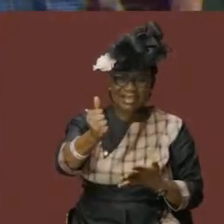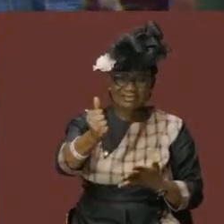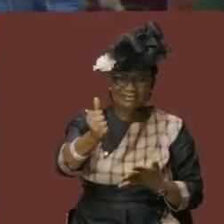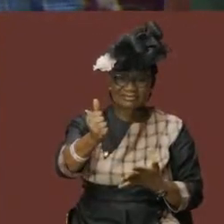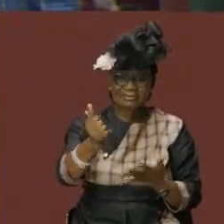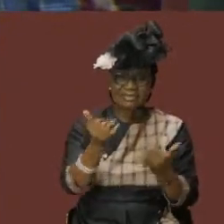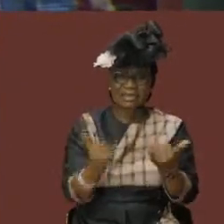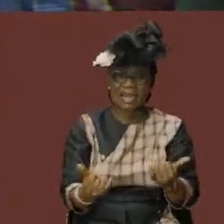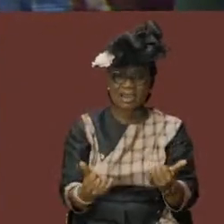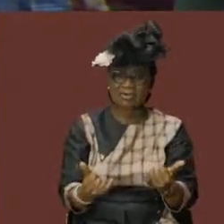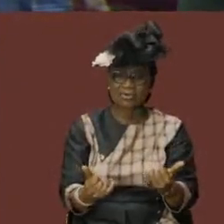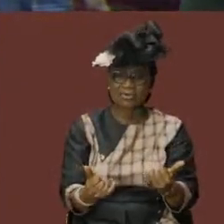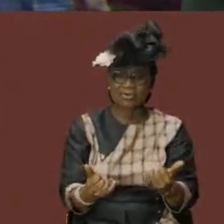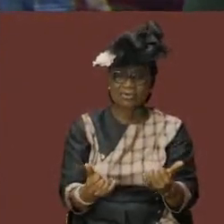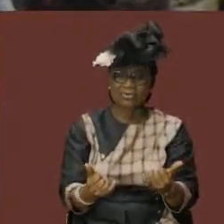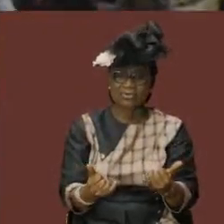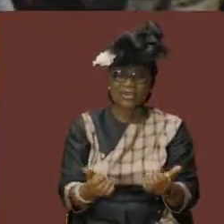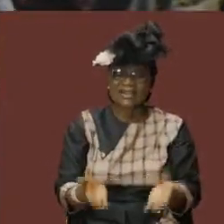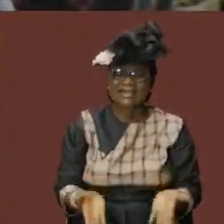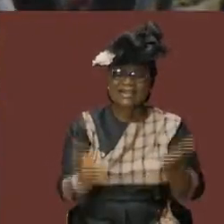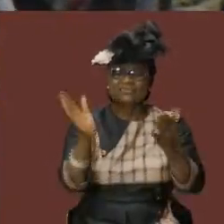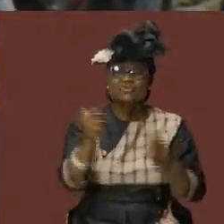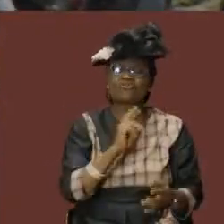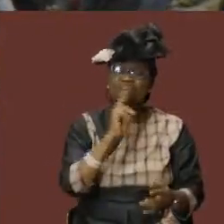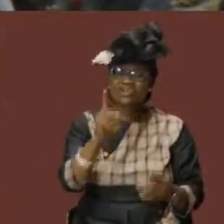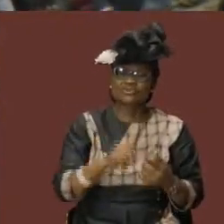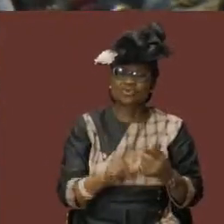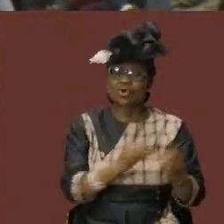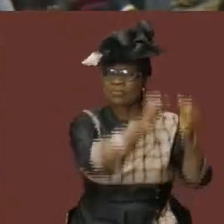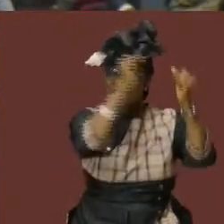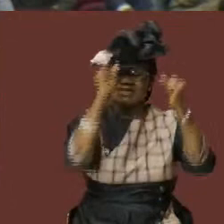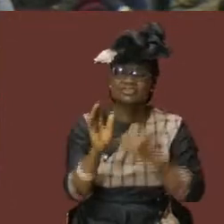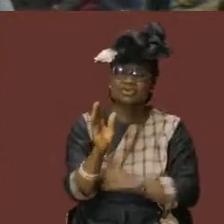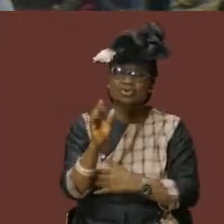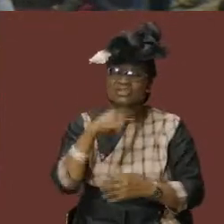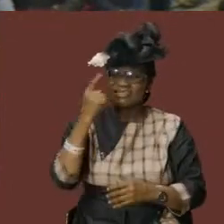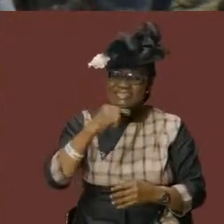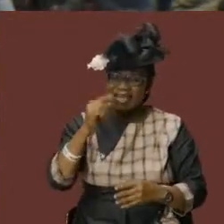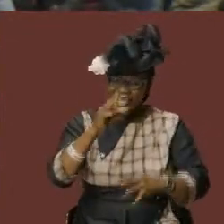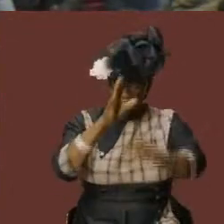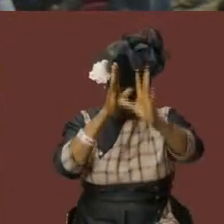Now, I want you to lift your voice to the Almighty God and say, Father,